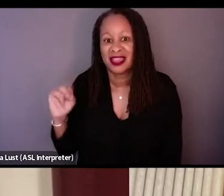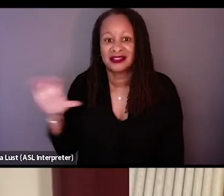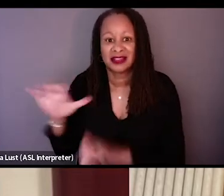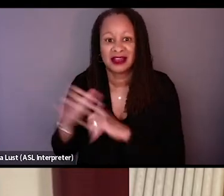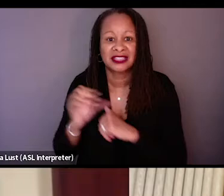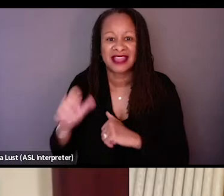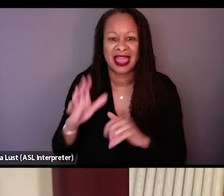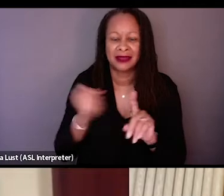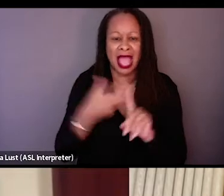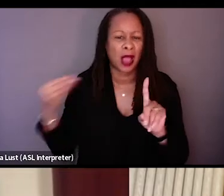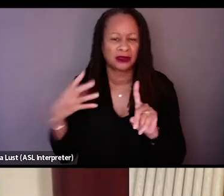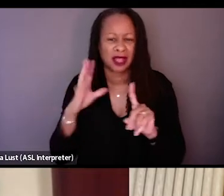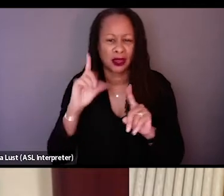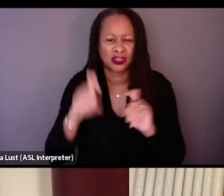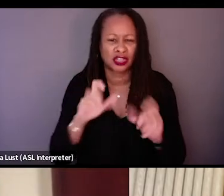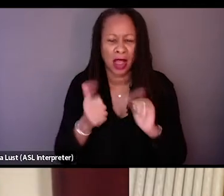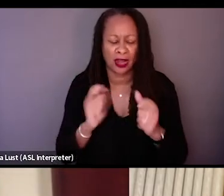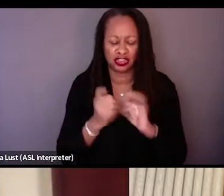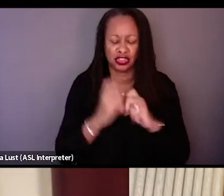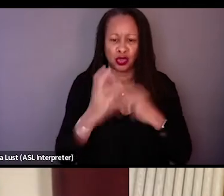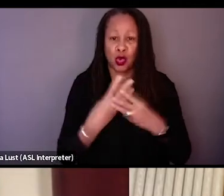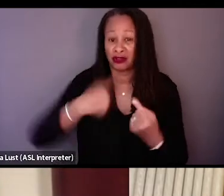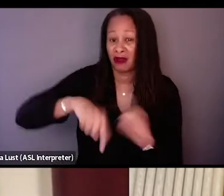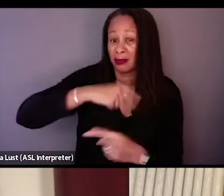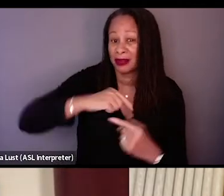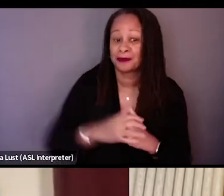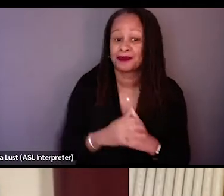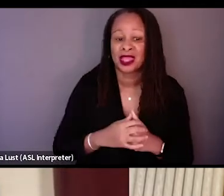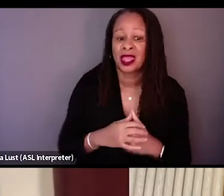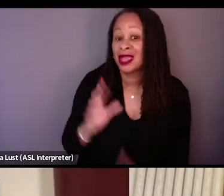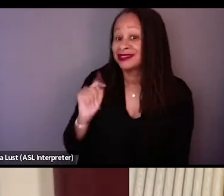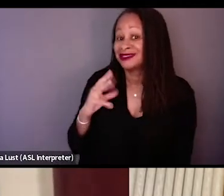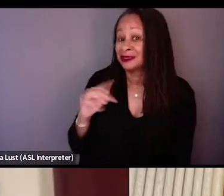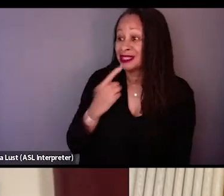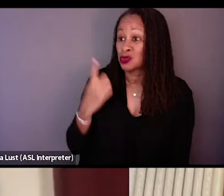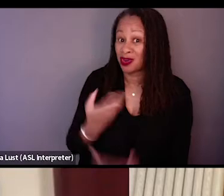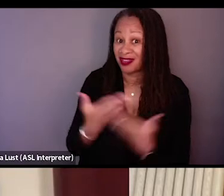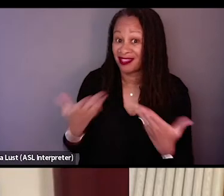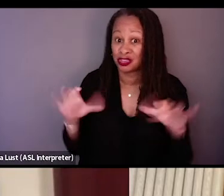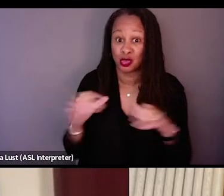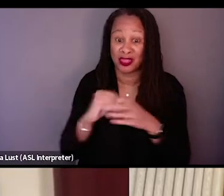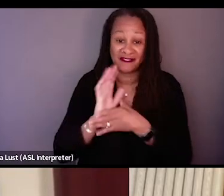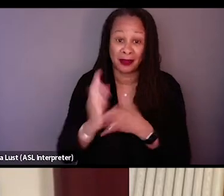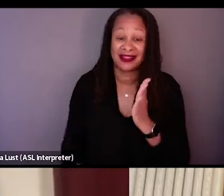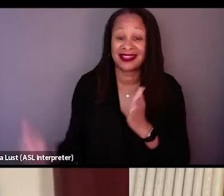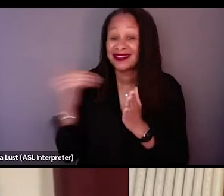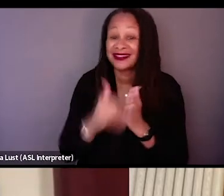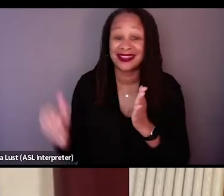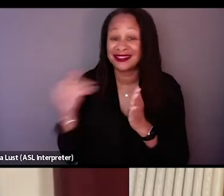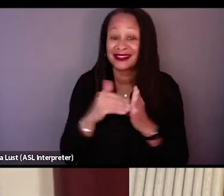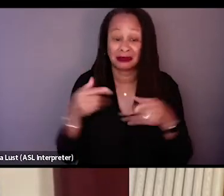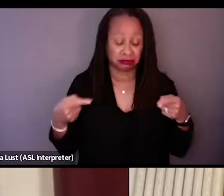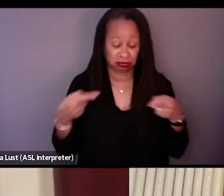changing around you? Well, one of the things that you do in the film over and over and over again is juxtapose the